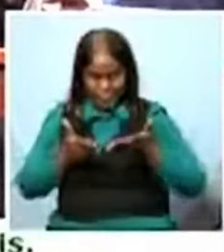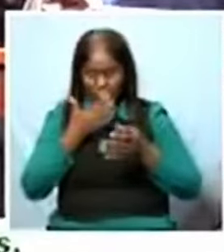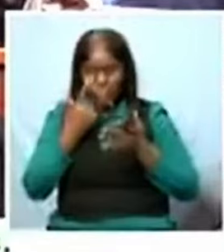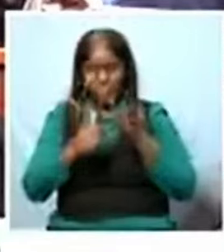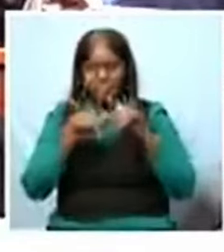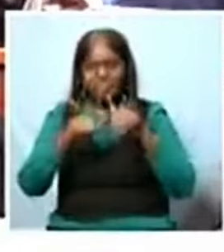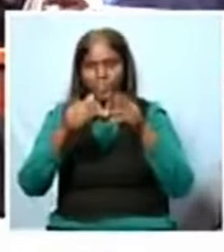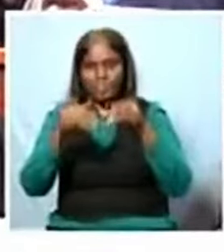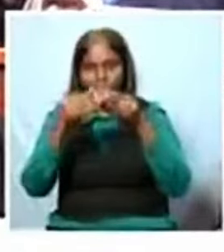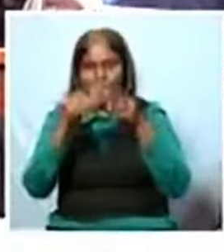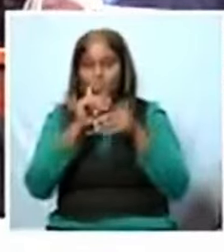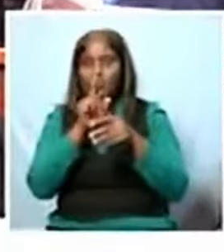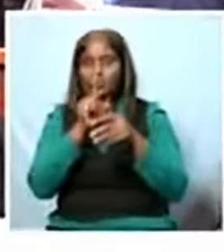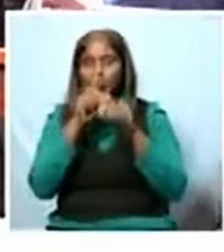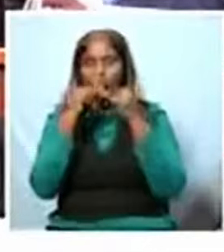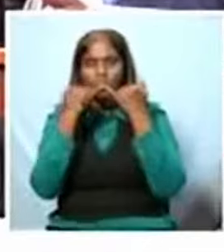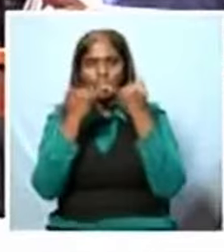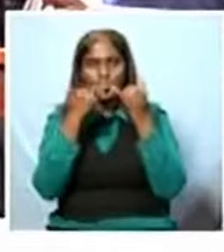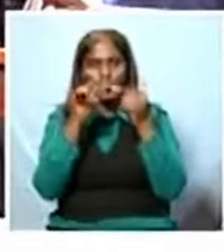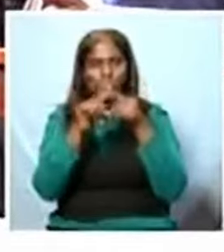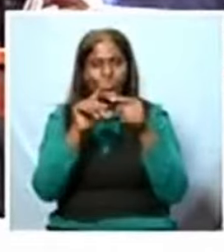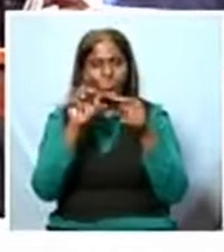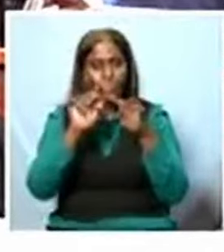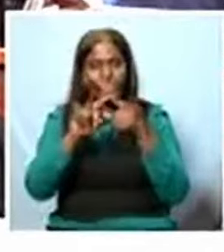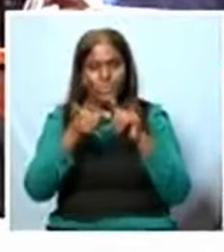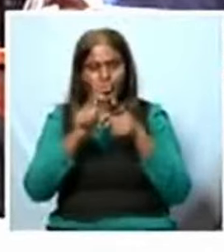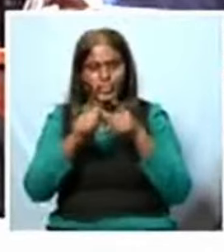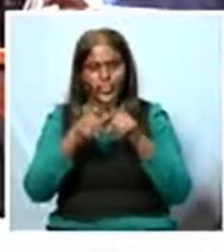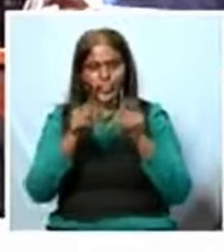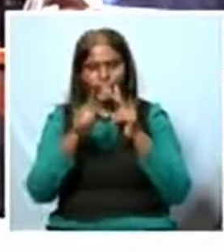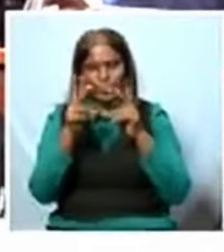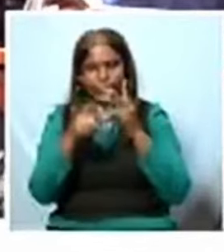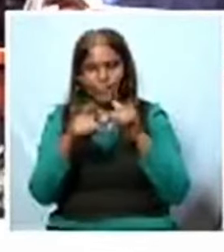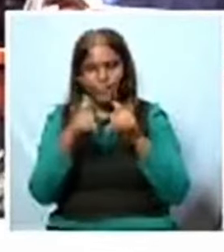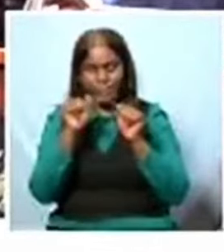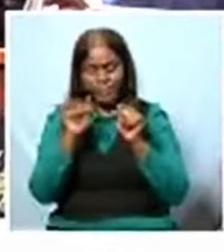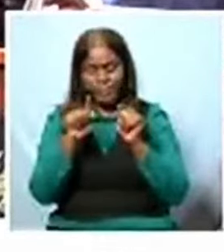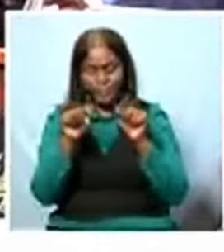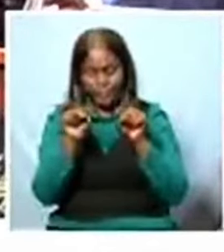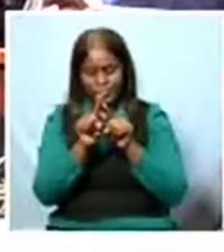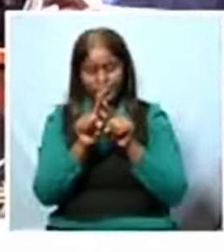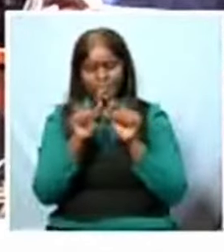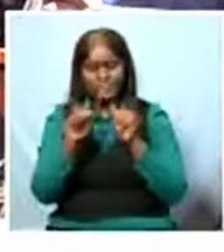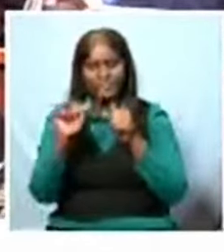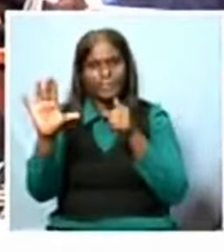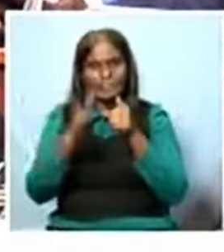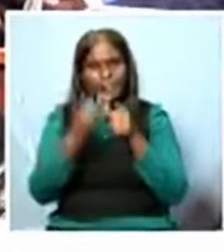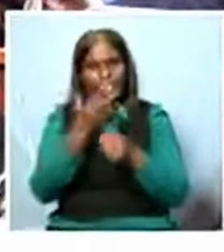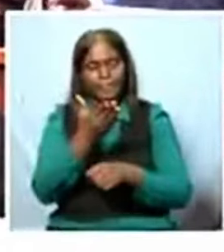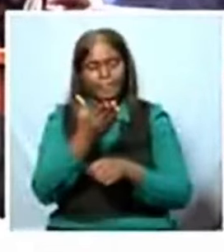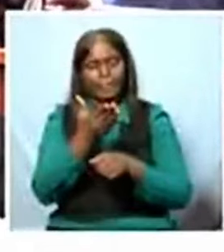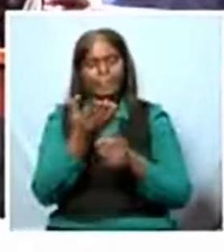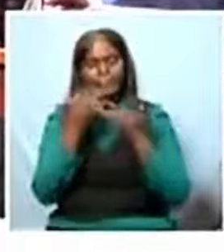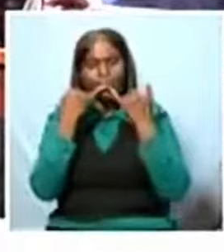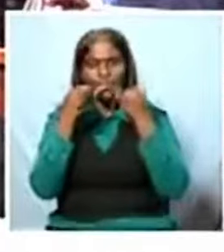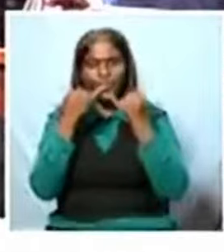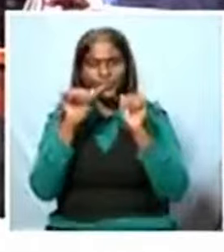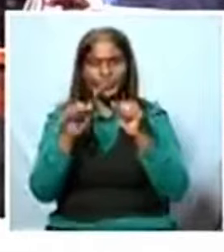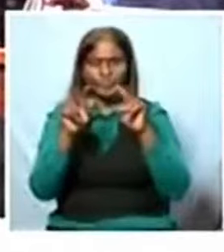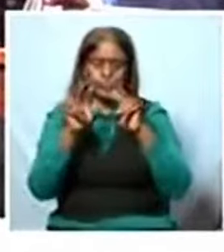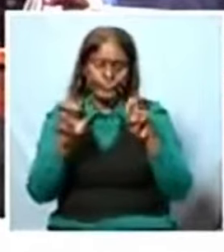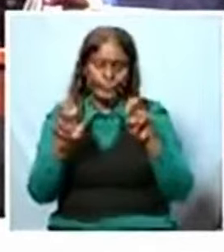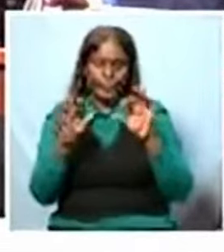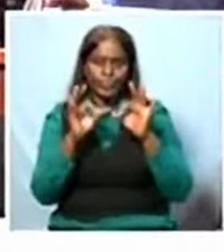give factual information to our dear colleagues so that at least even when they get back, the information is